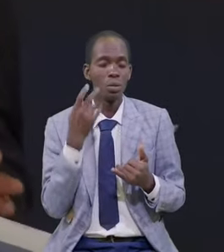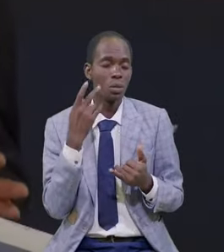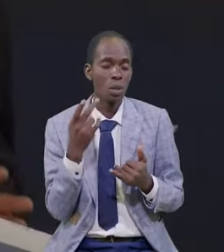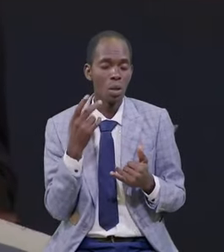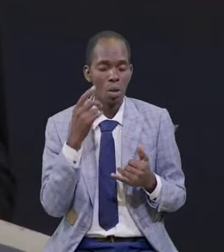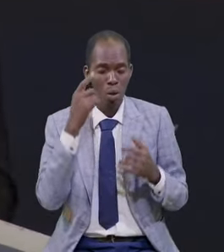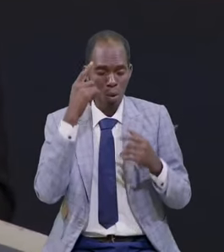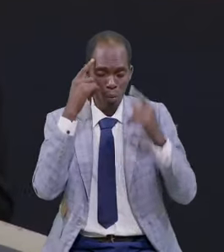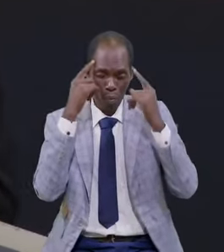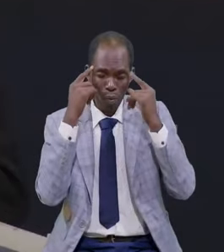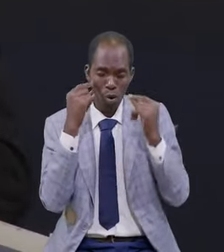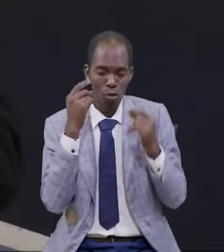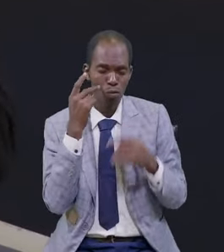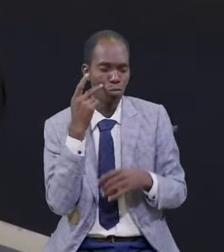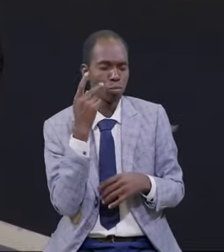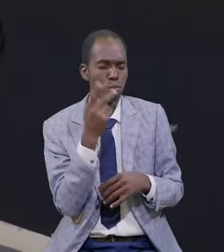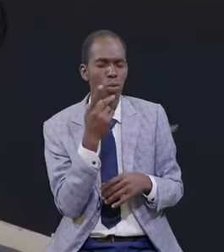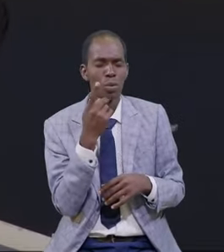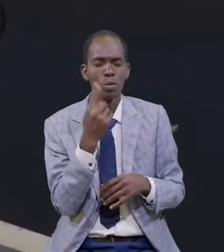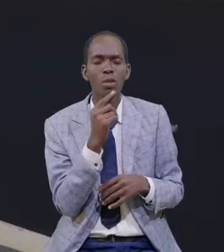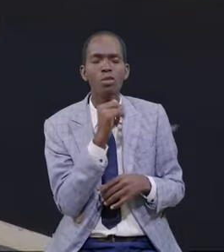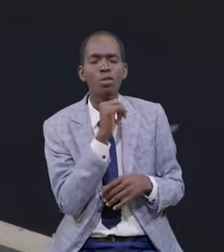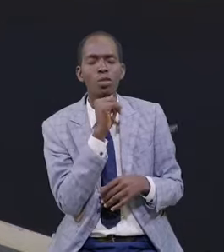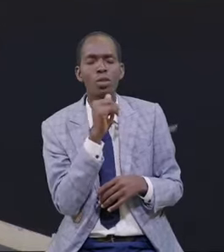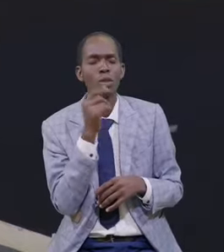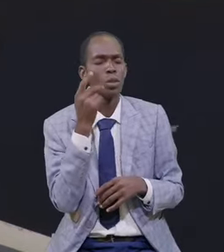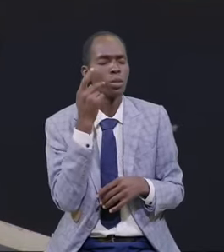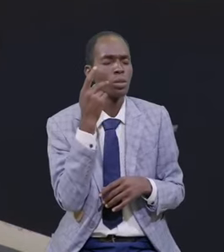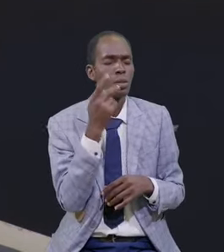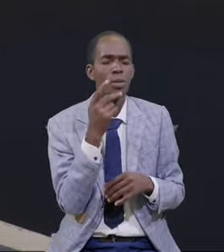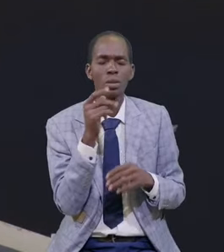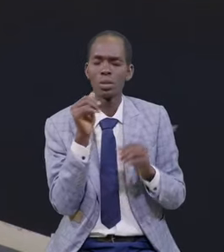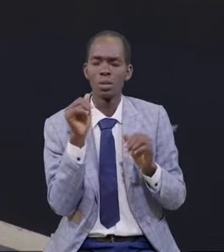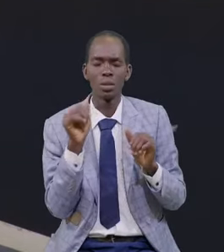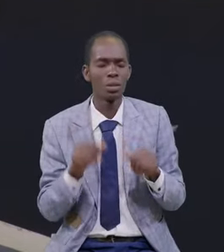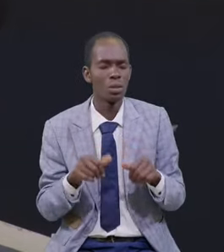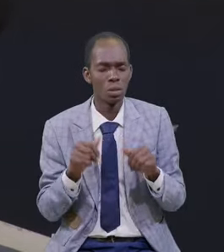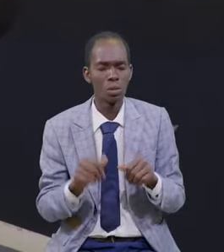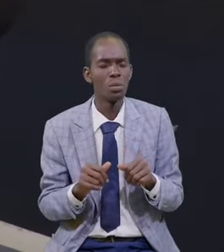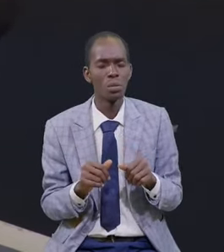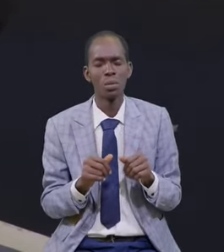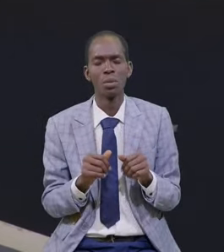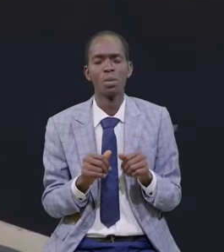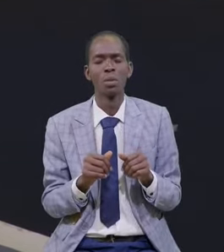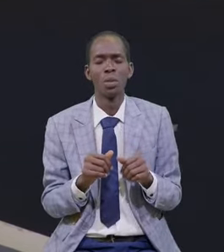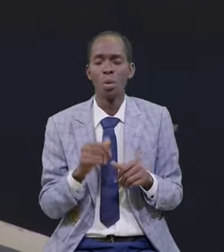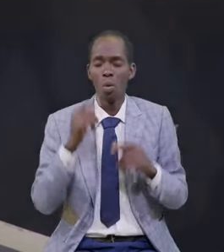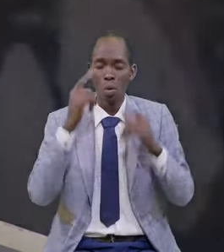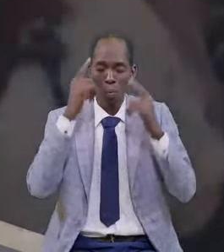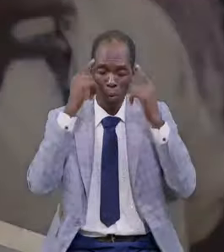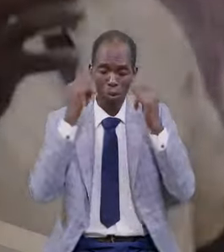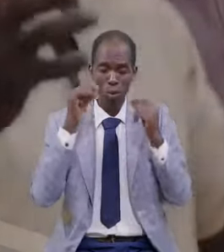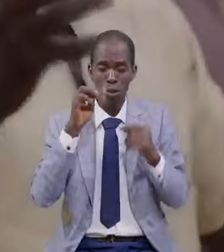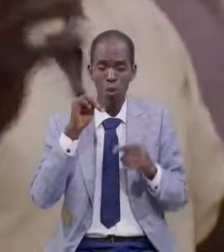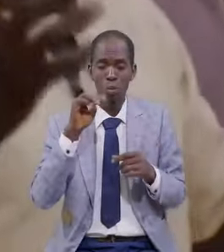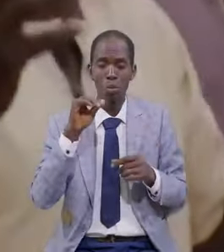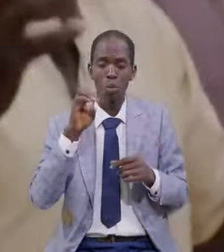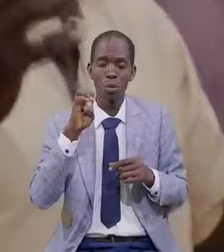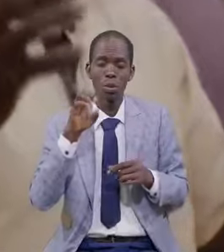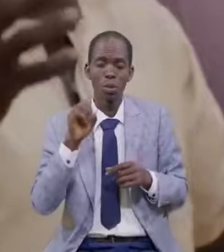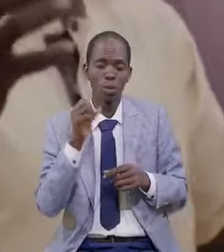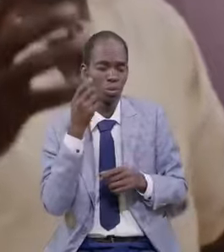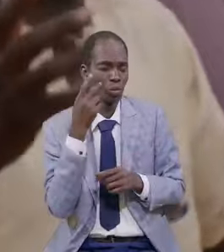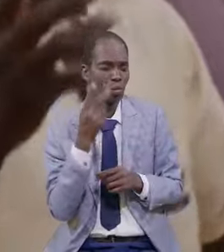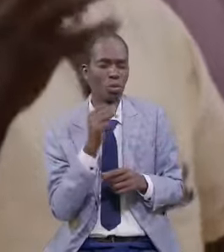the invisible Moses saw the invisible MOS See Saw The Invisible